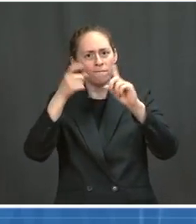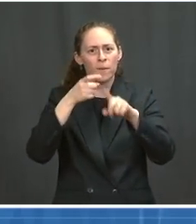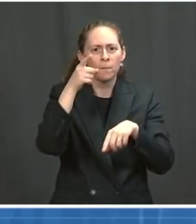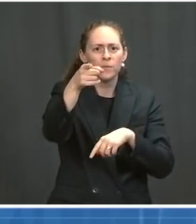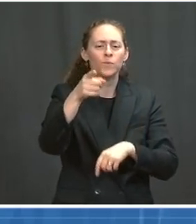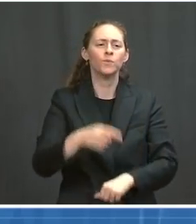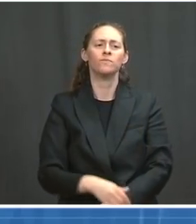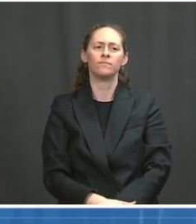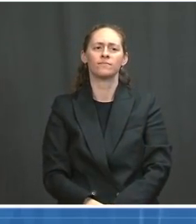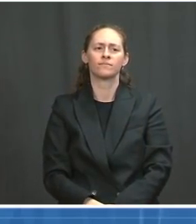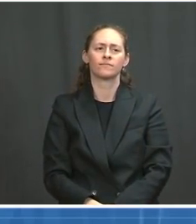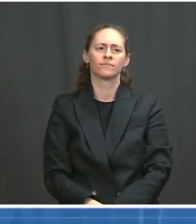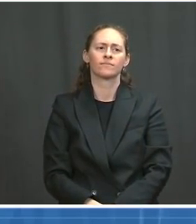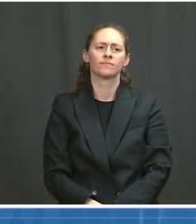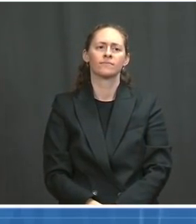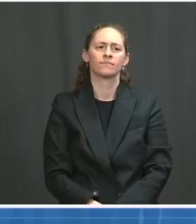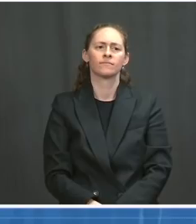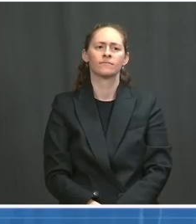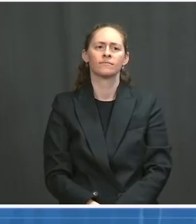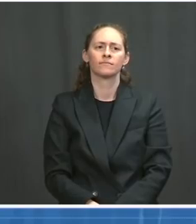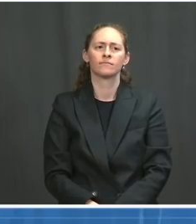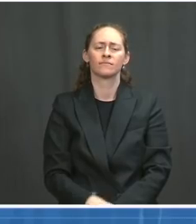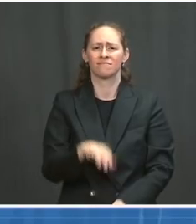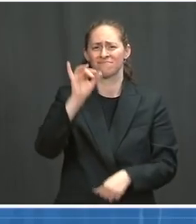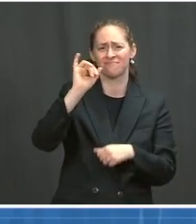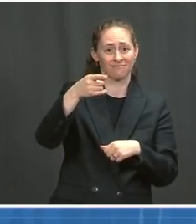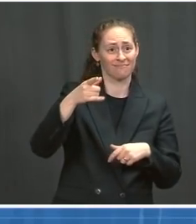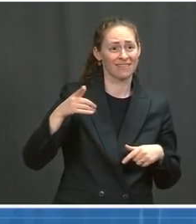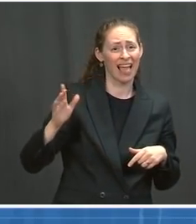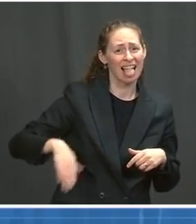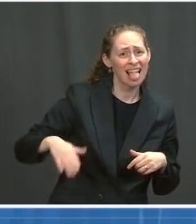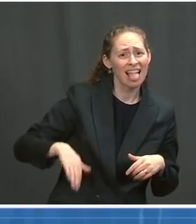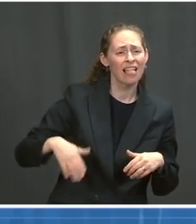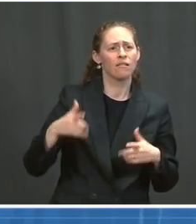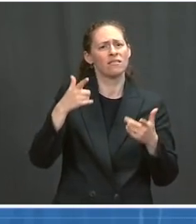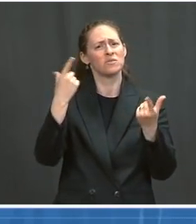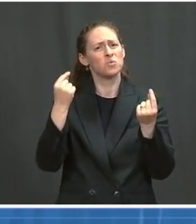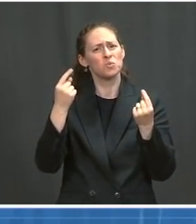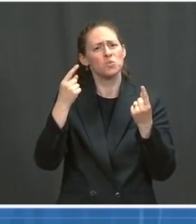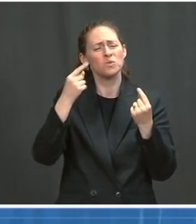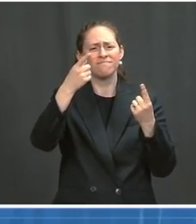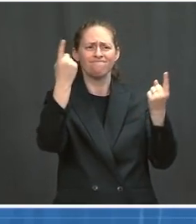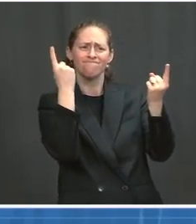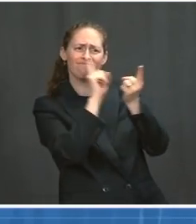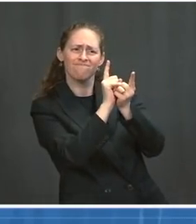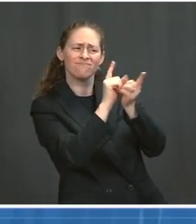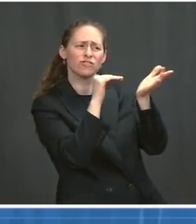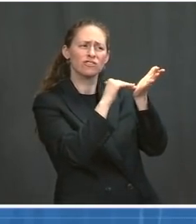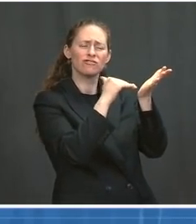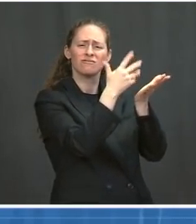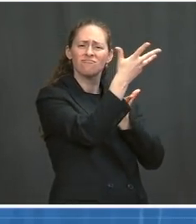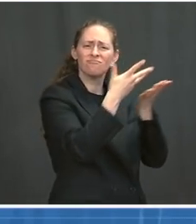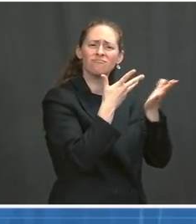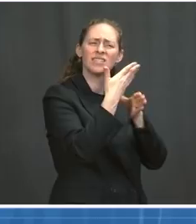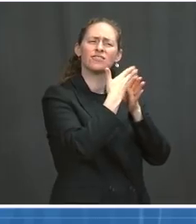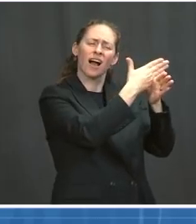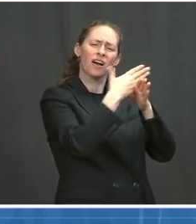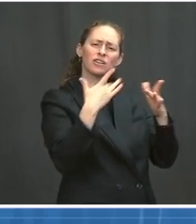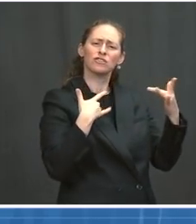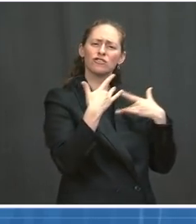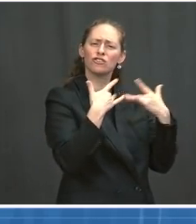questions, talk to your doctor or pharmacist. And when you're ready to roll up your sleeve,